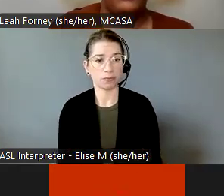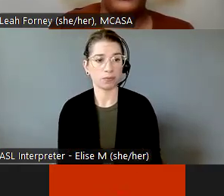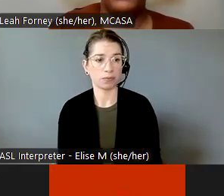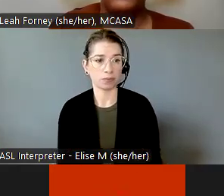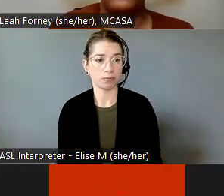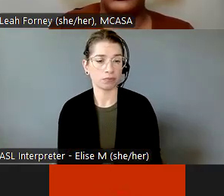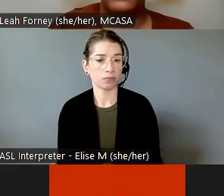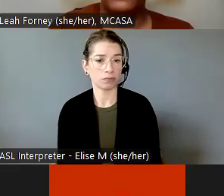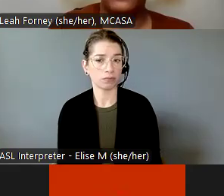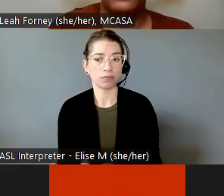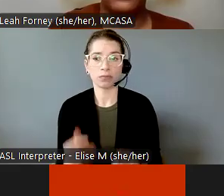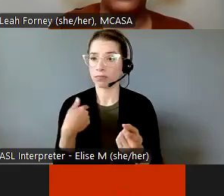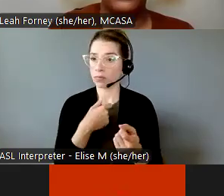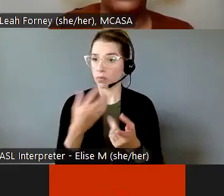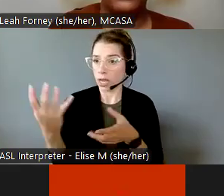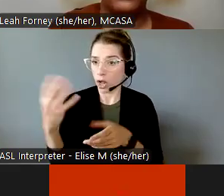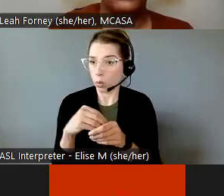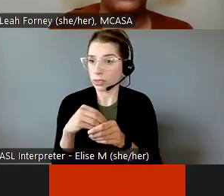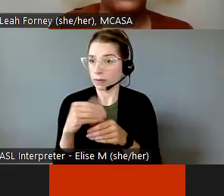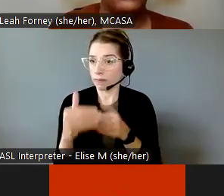Are we being inclusive?